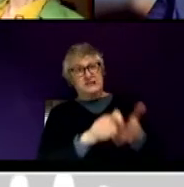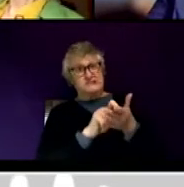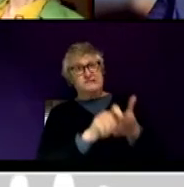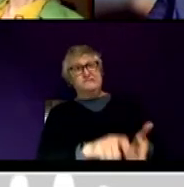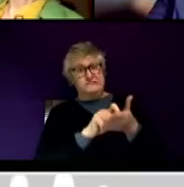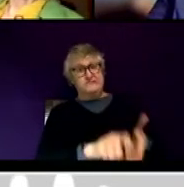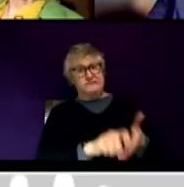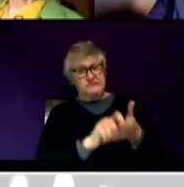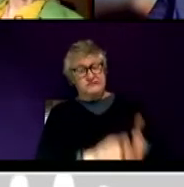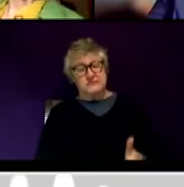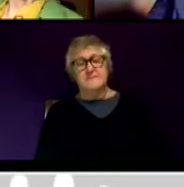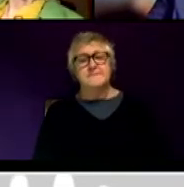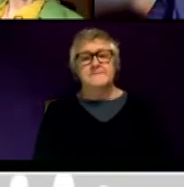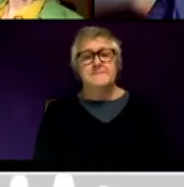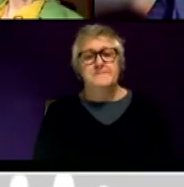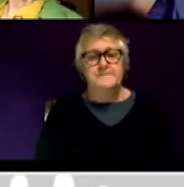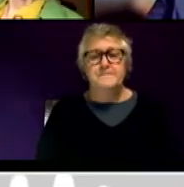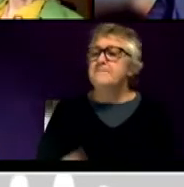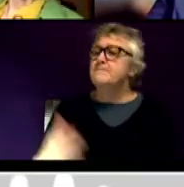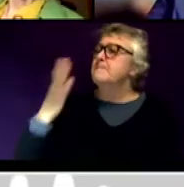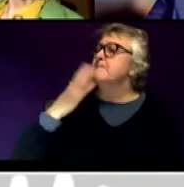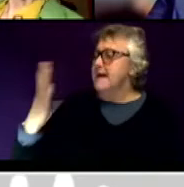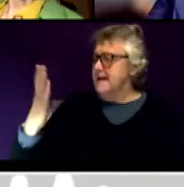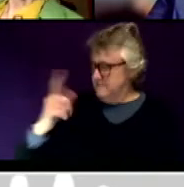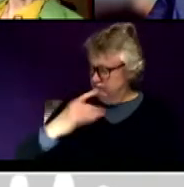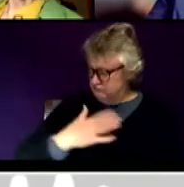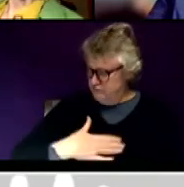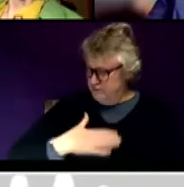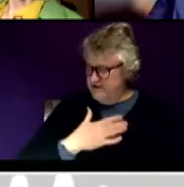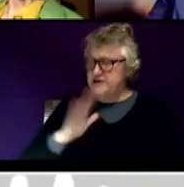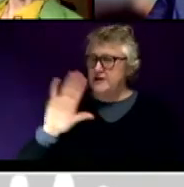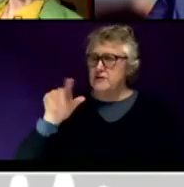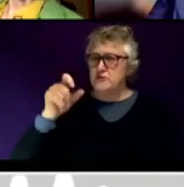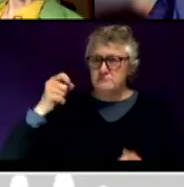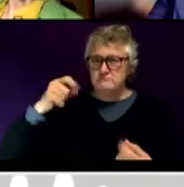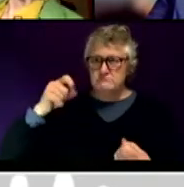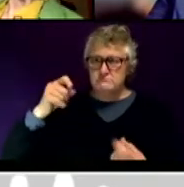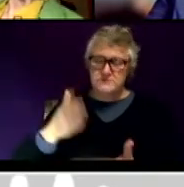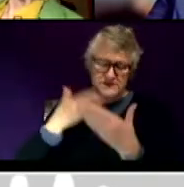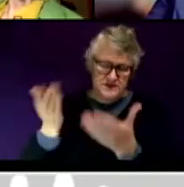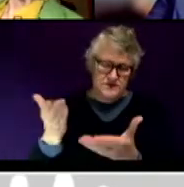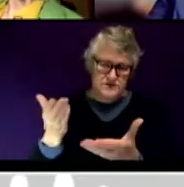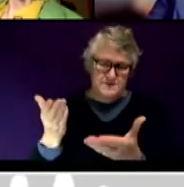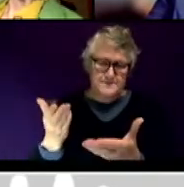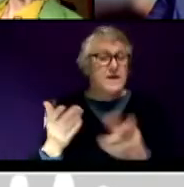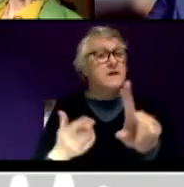Thanks, Byron, I appreciate it. Anybody else, what should the PCCEP be looking